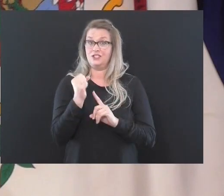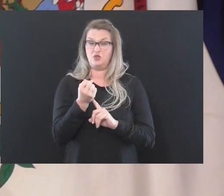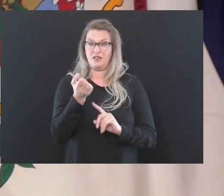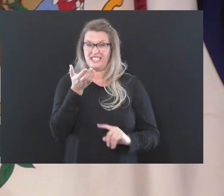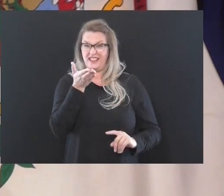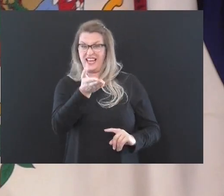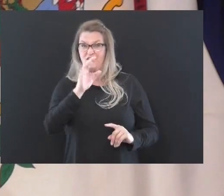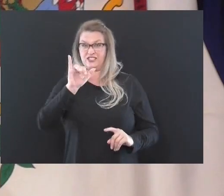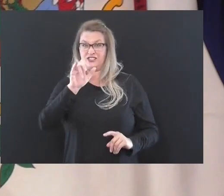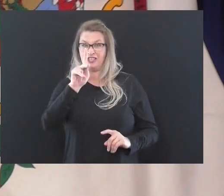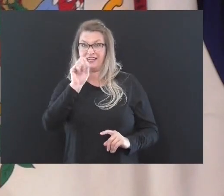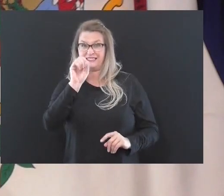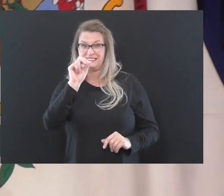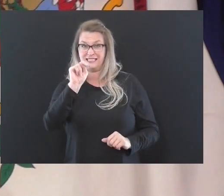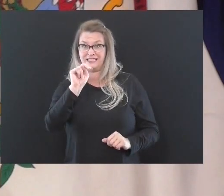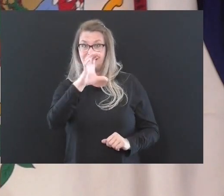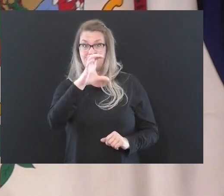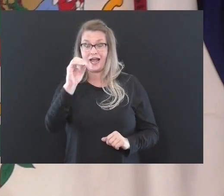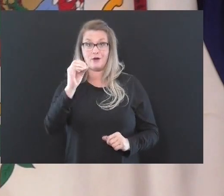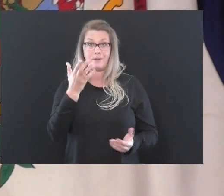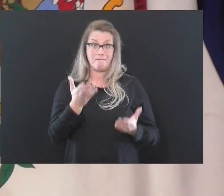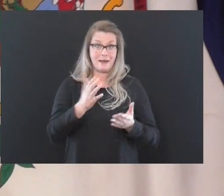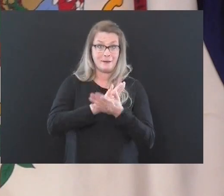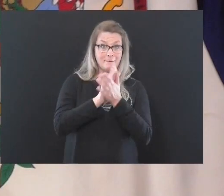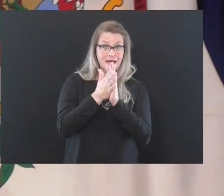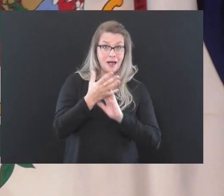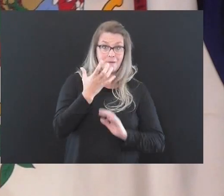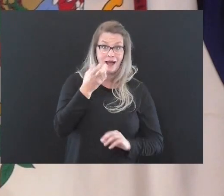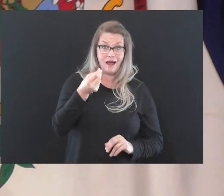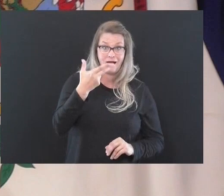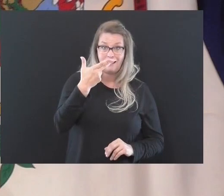there in Jackson County where we do have a hot spot, and